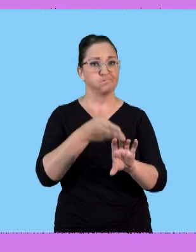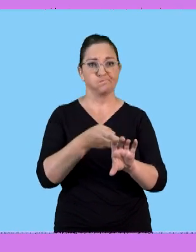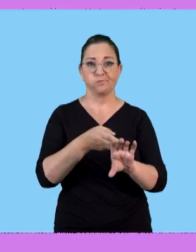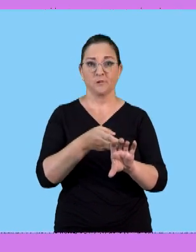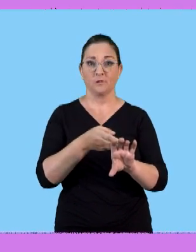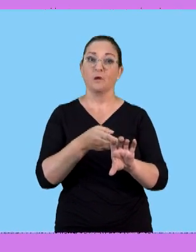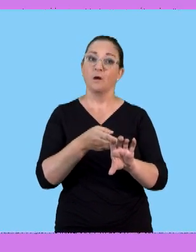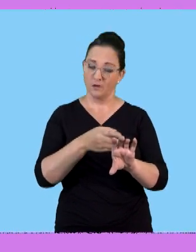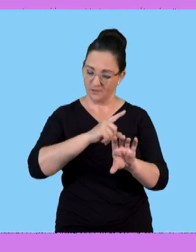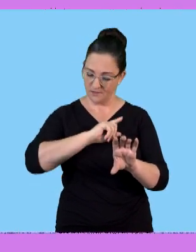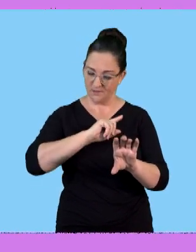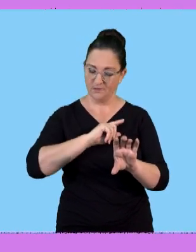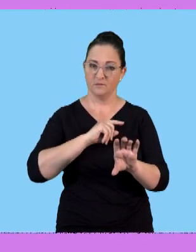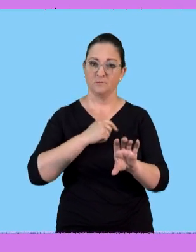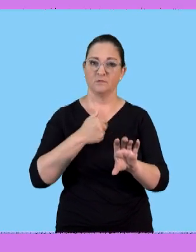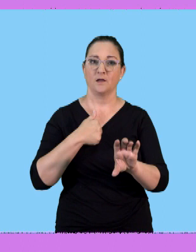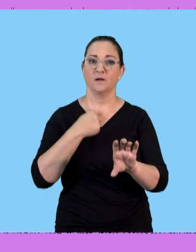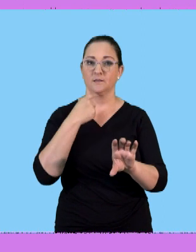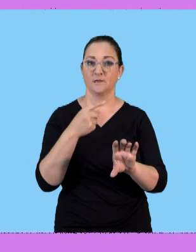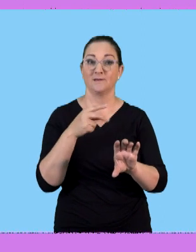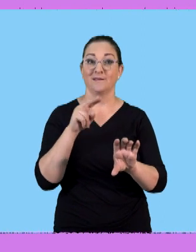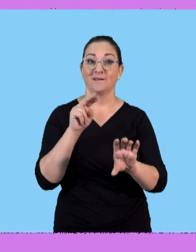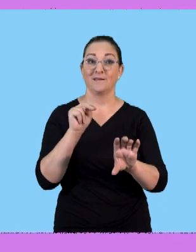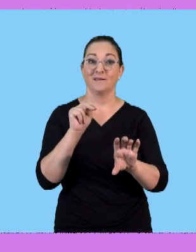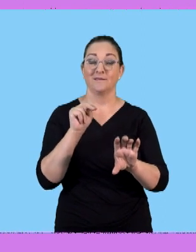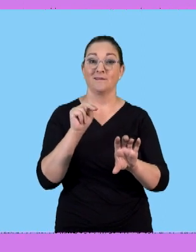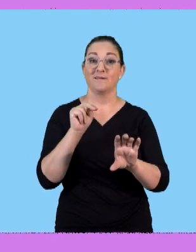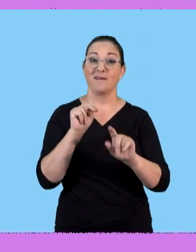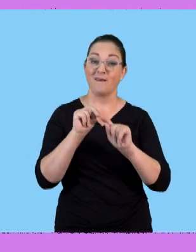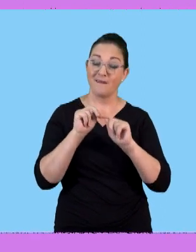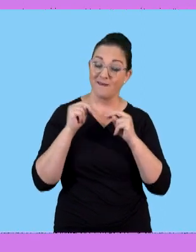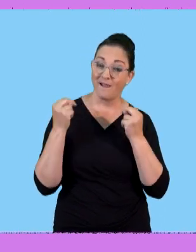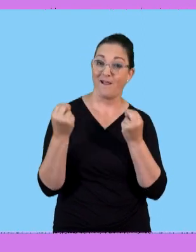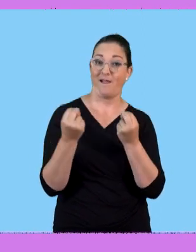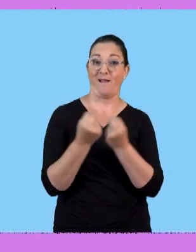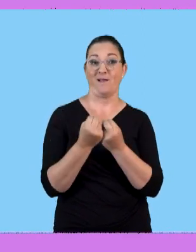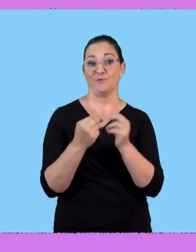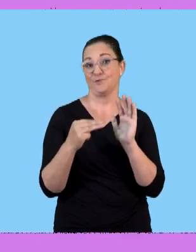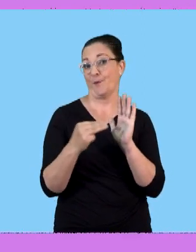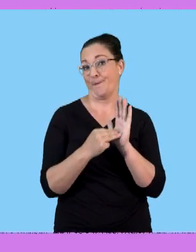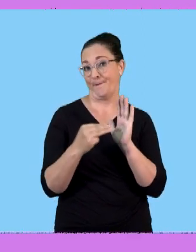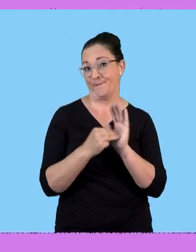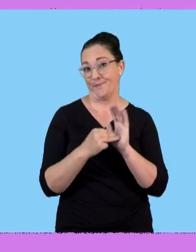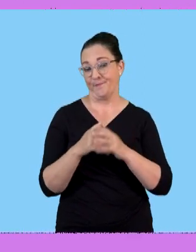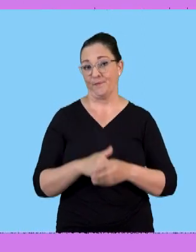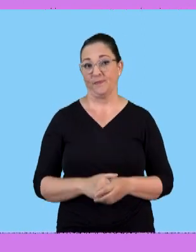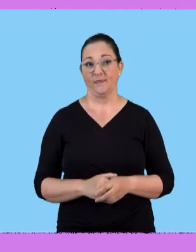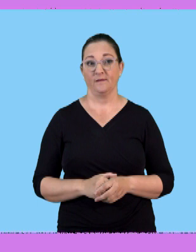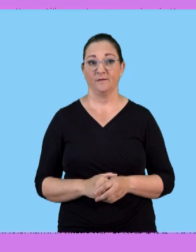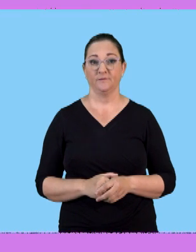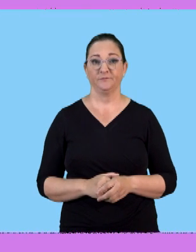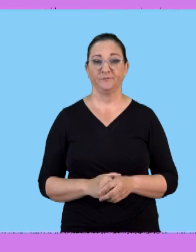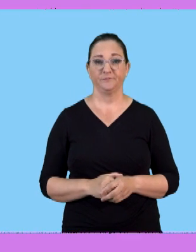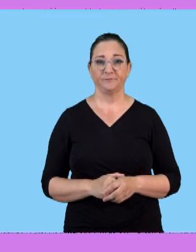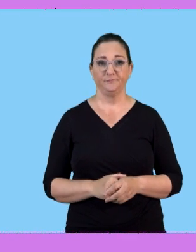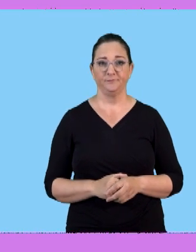are there. So in this case, and I'll write it down for you, this is a national map,